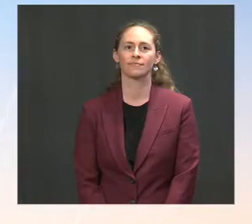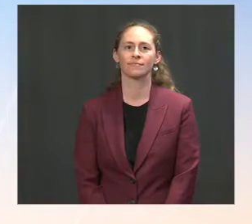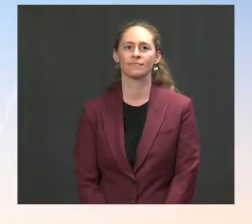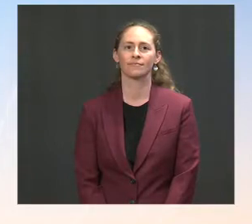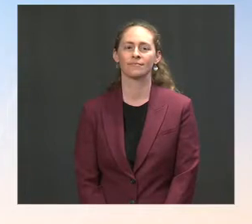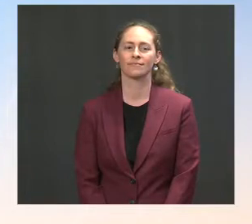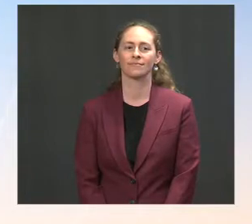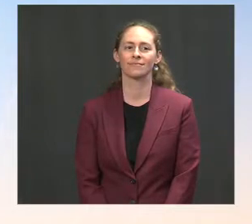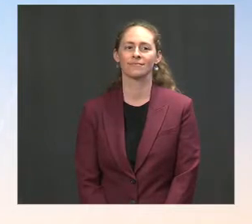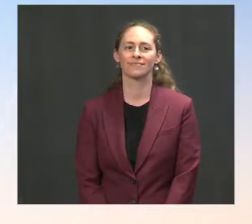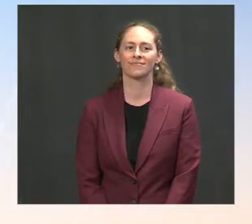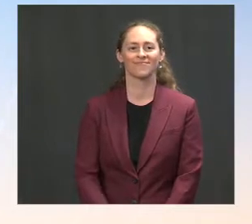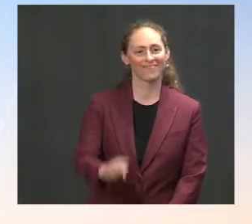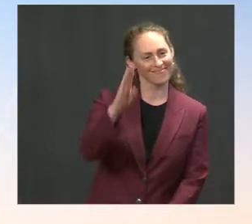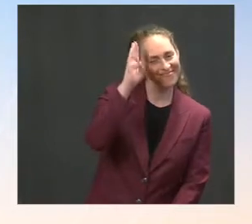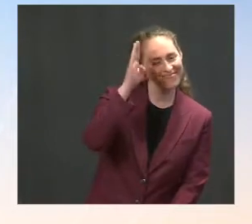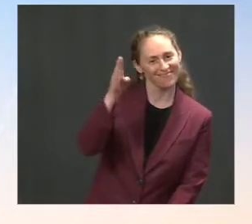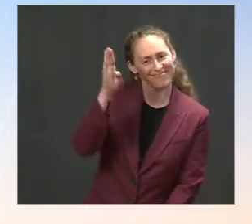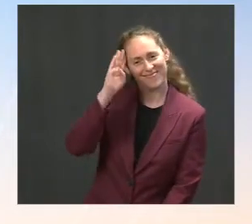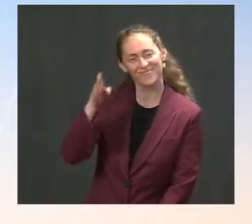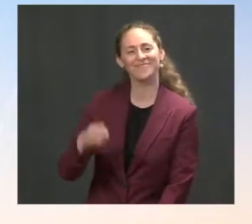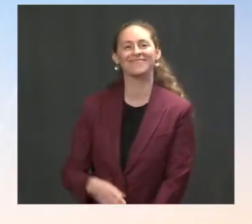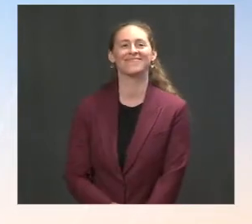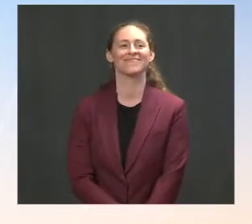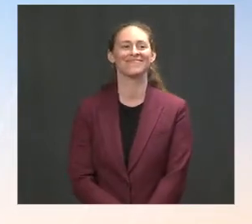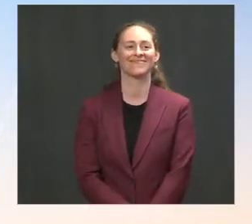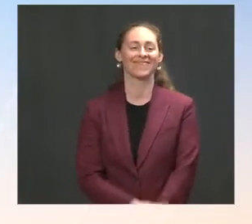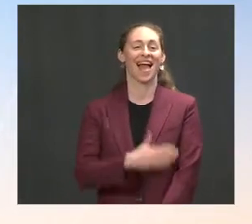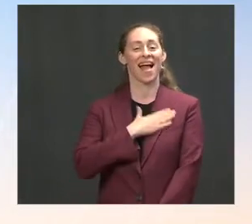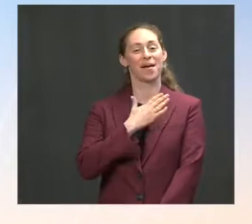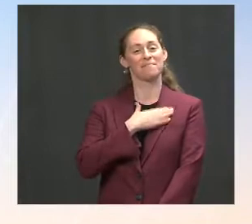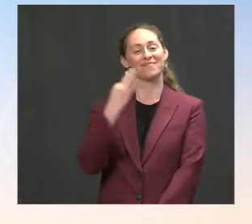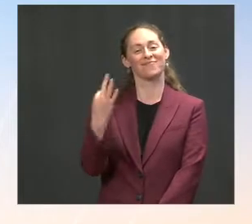Hi, everyone. Hello. Happy Friday.